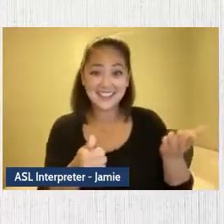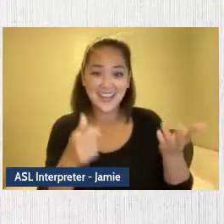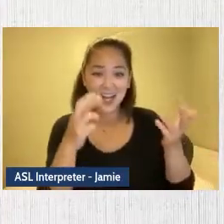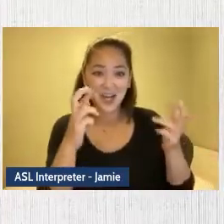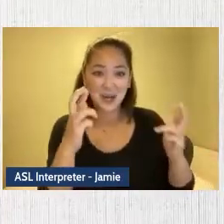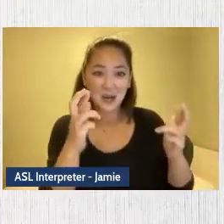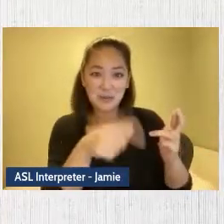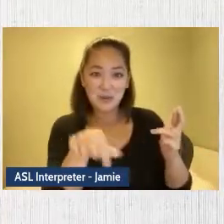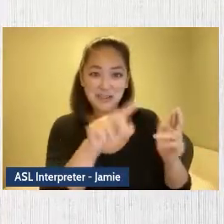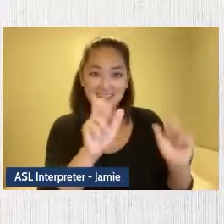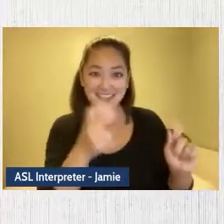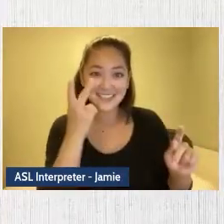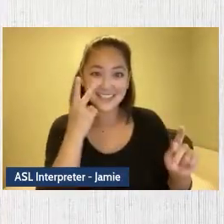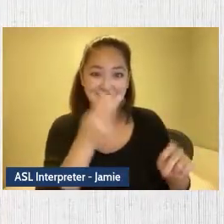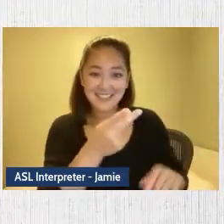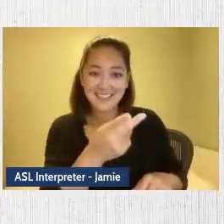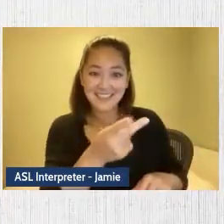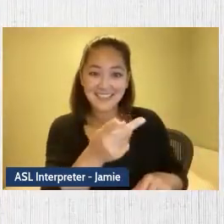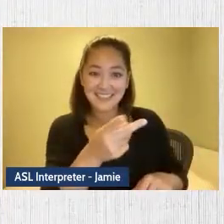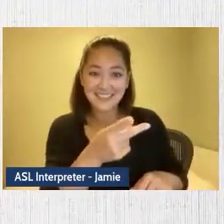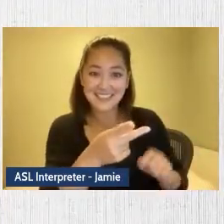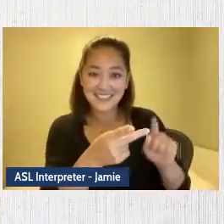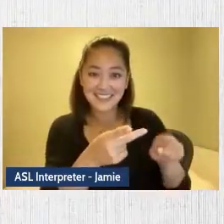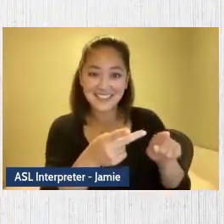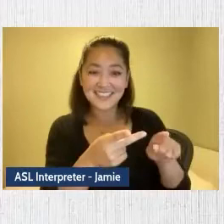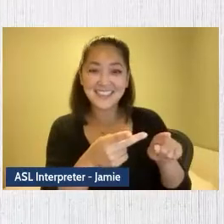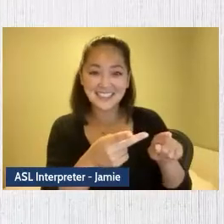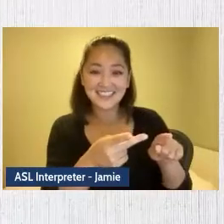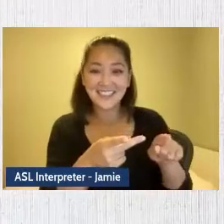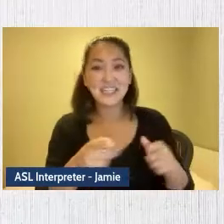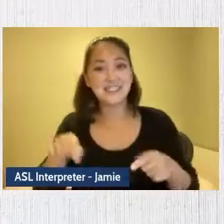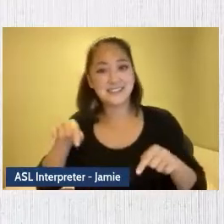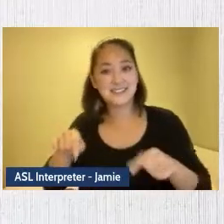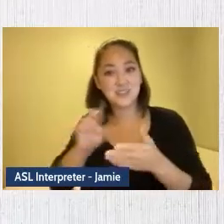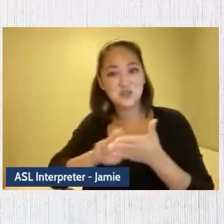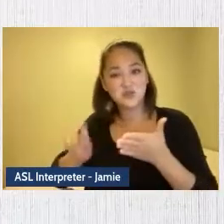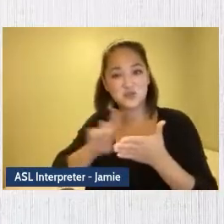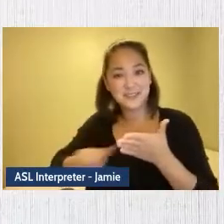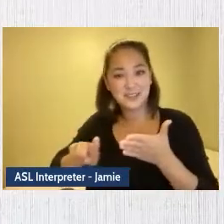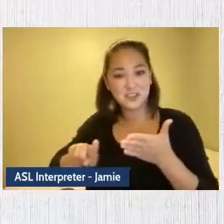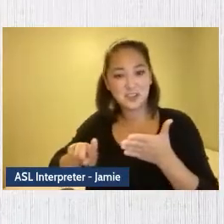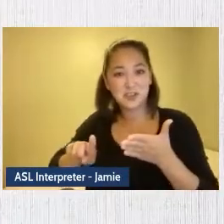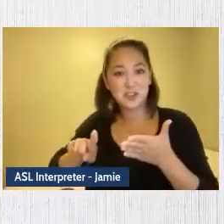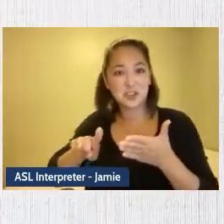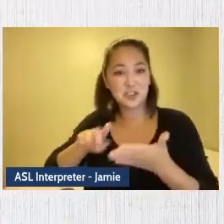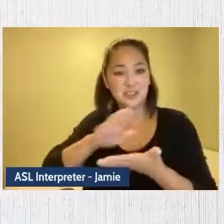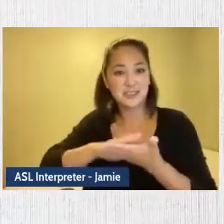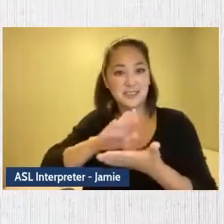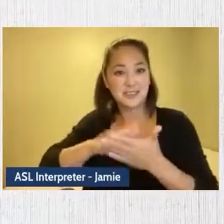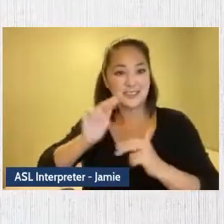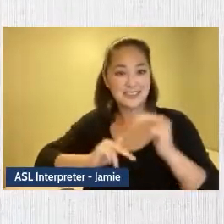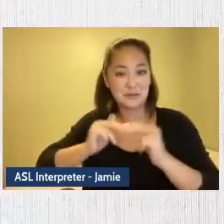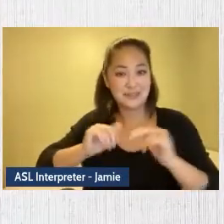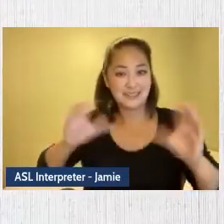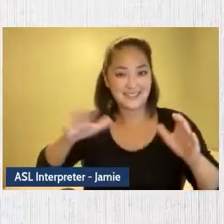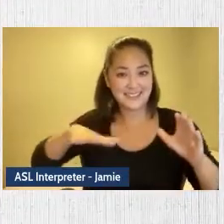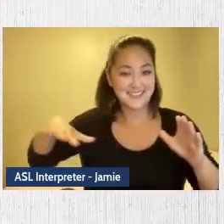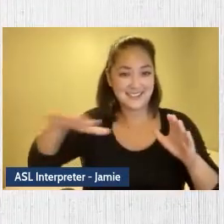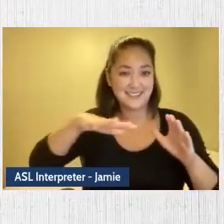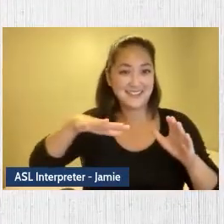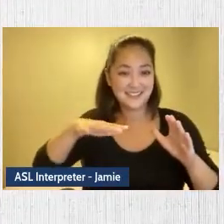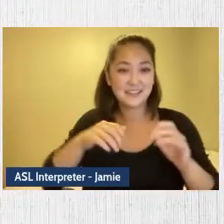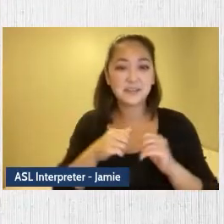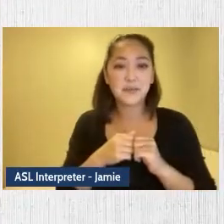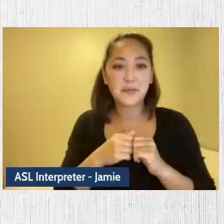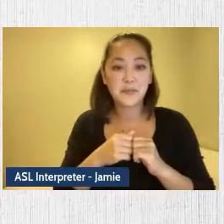I have this again. Being in this research institute, the element, the core of that